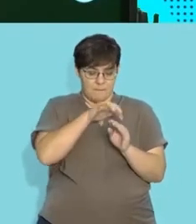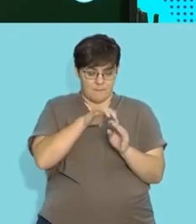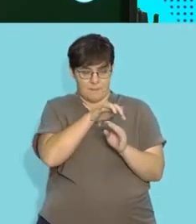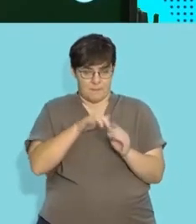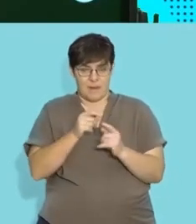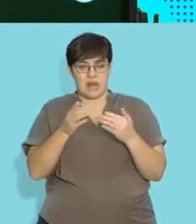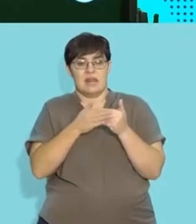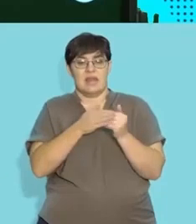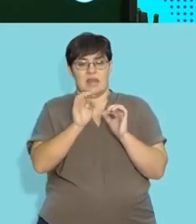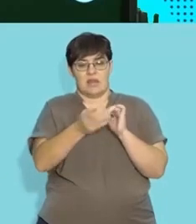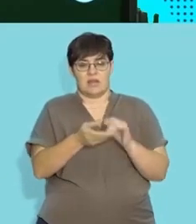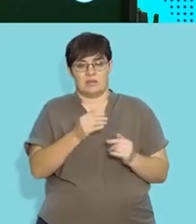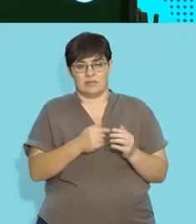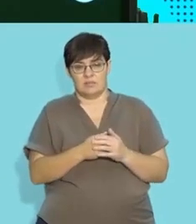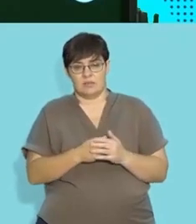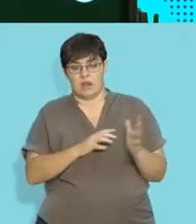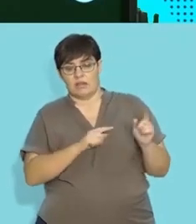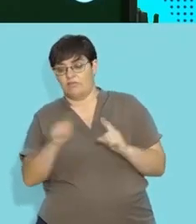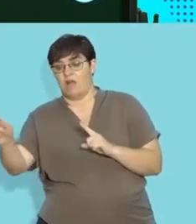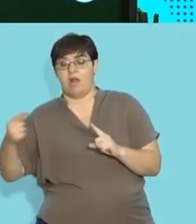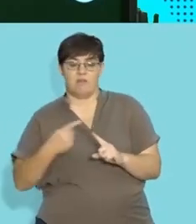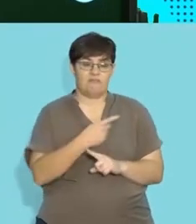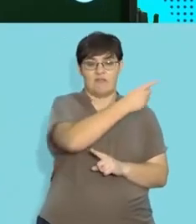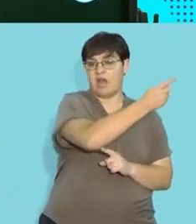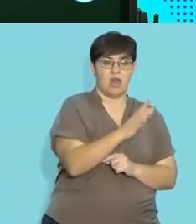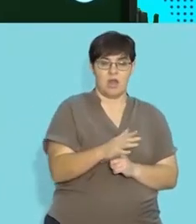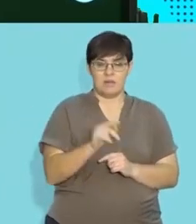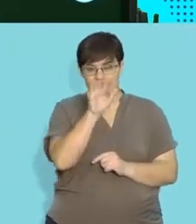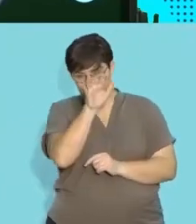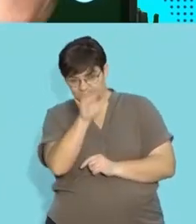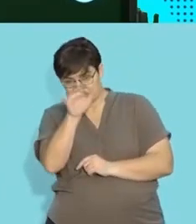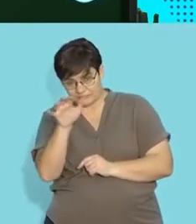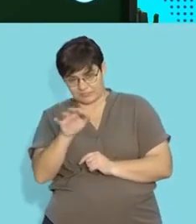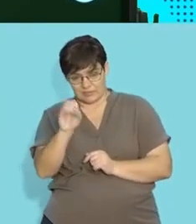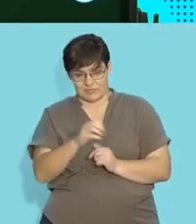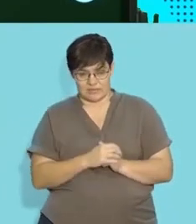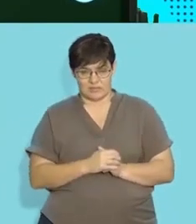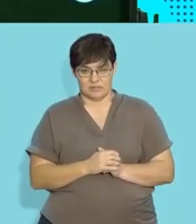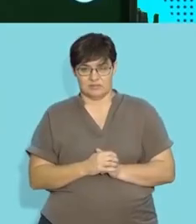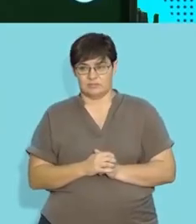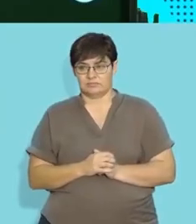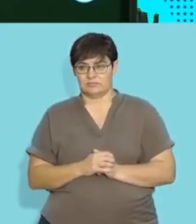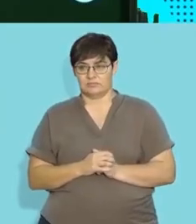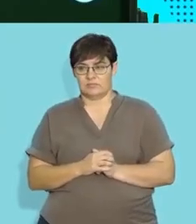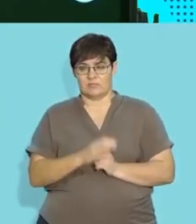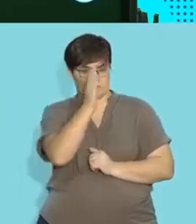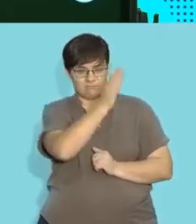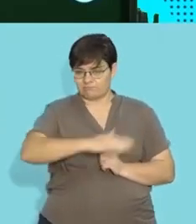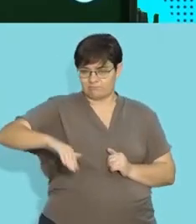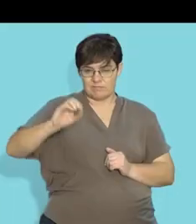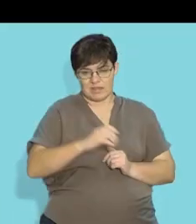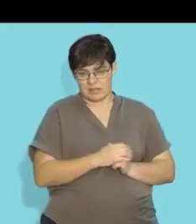the points will kind of be not deviate from the straight line. Not a